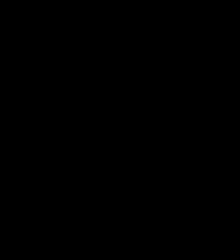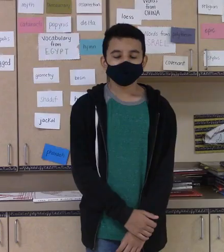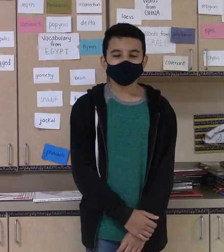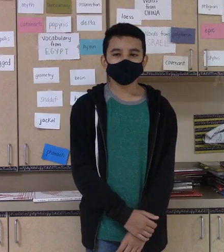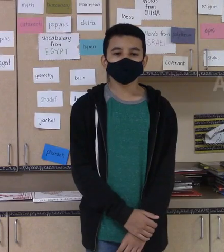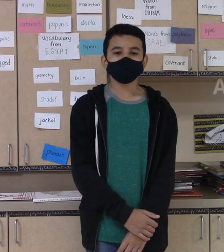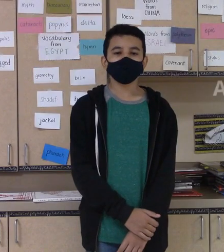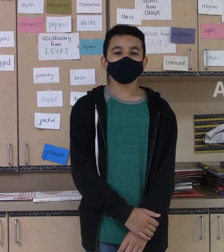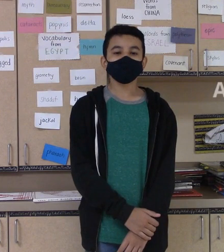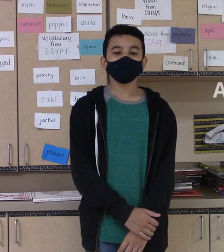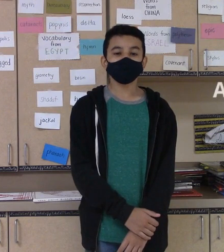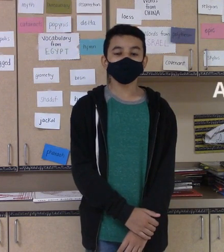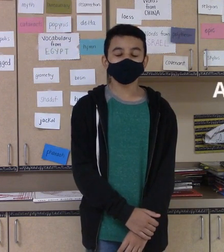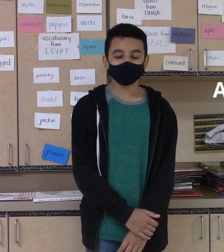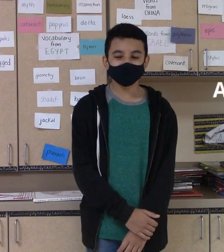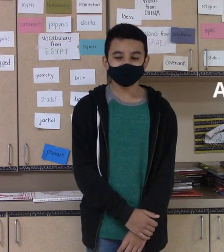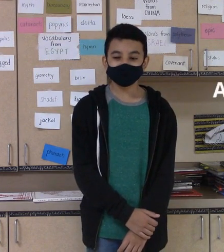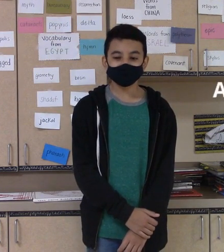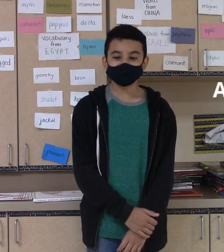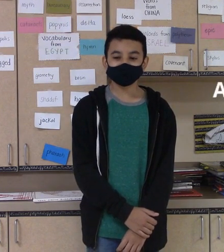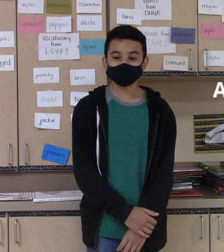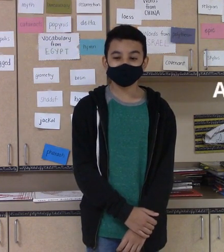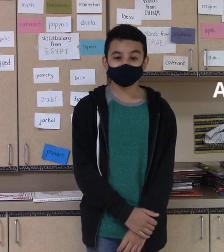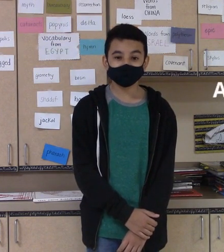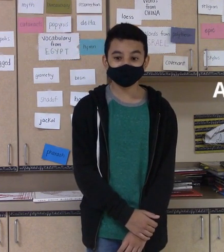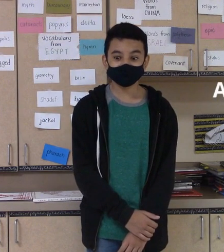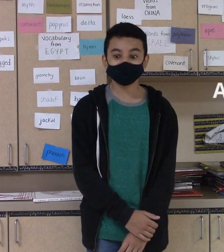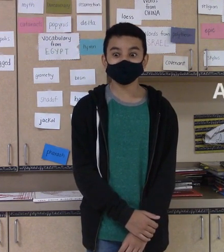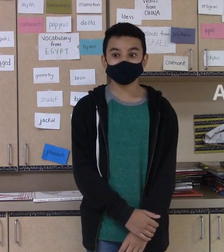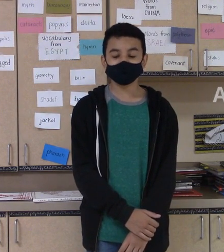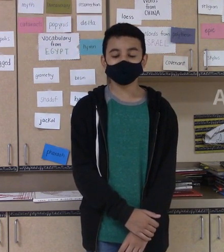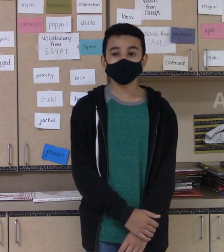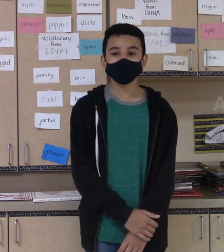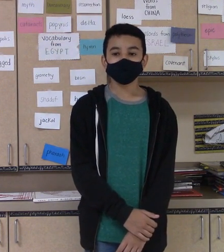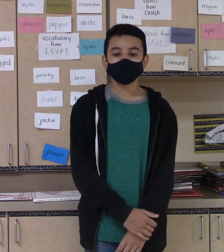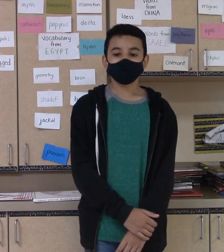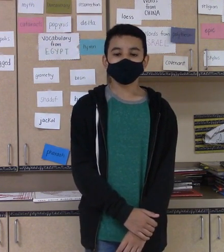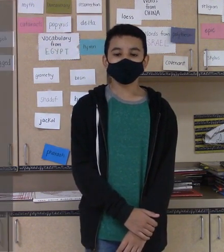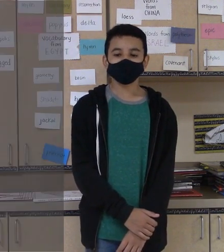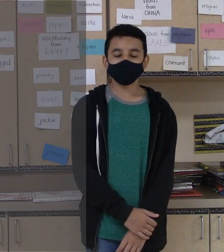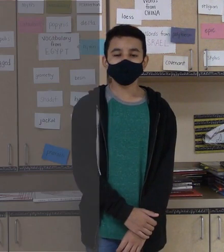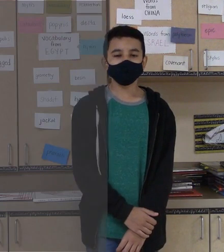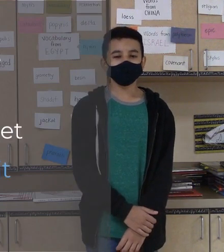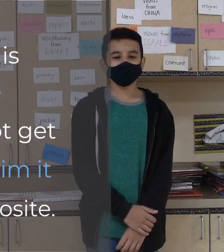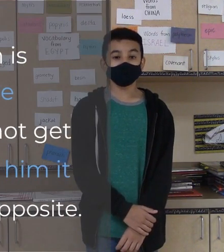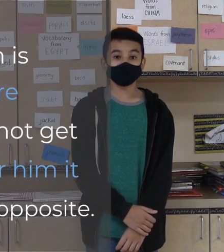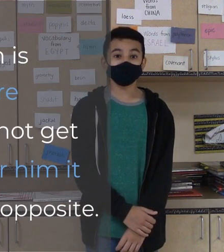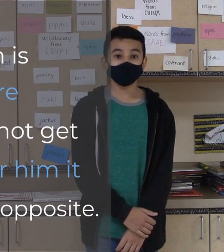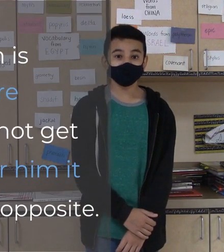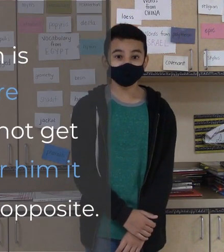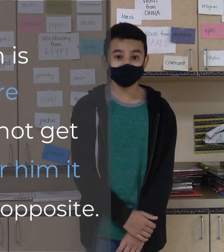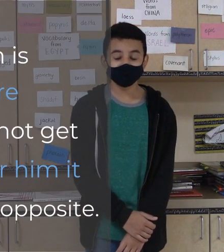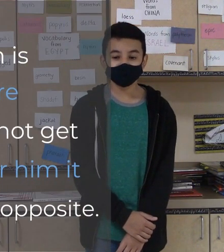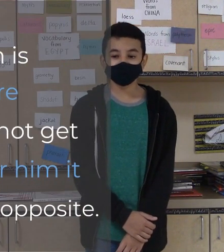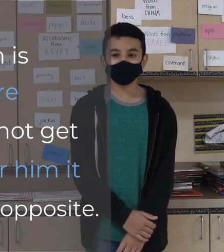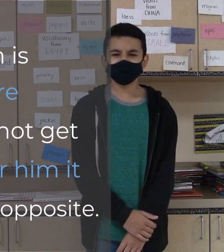eventually. My arm is very sore. I didn't expect it to be hurting as much as I thought it did. People usually get tired